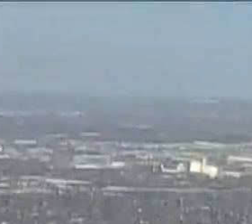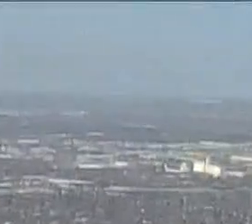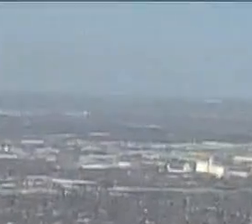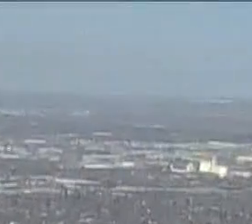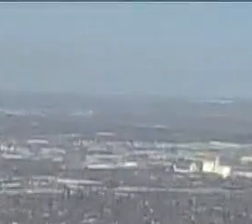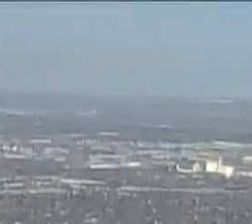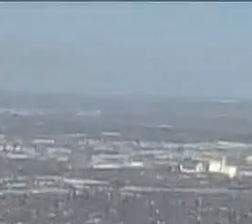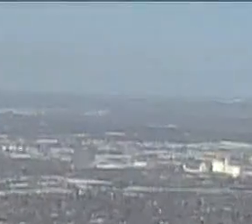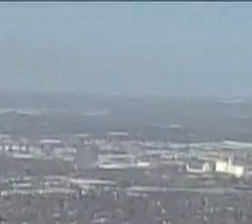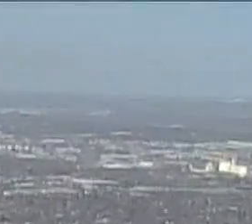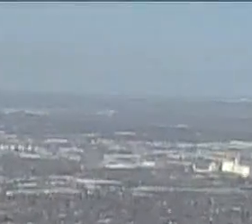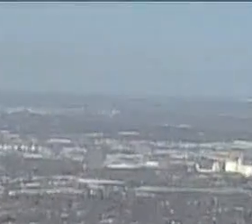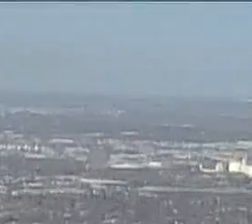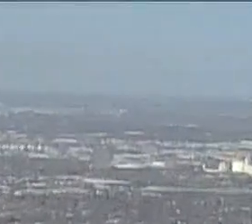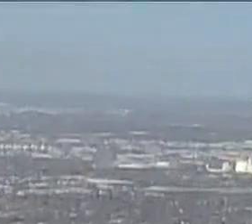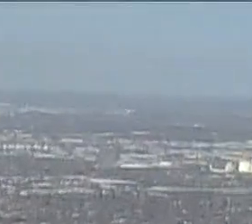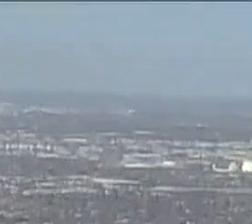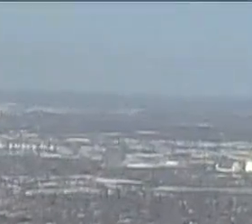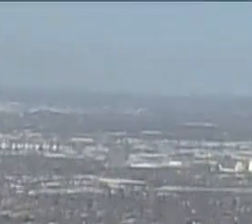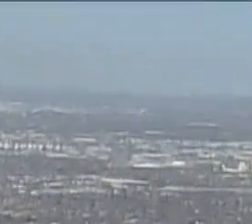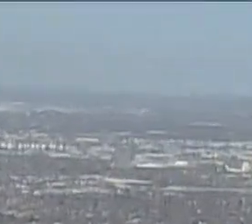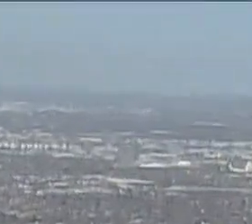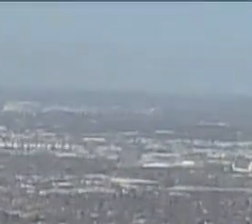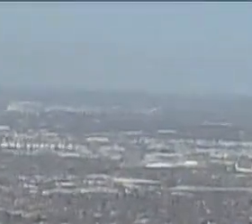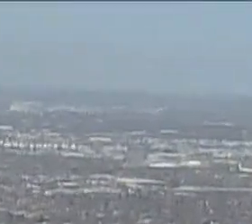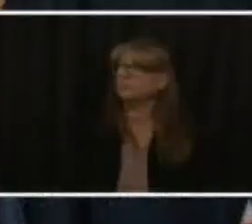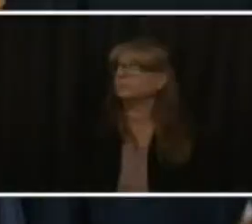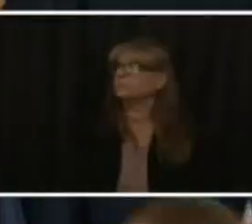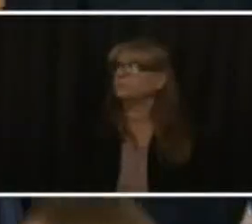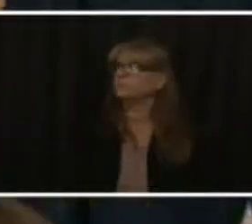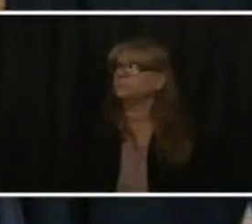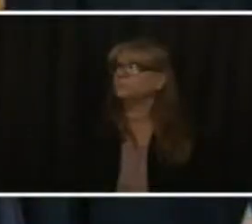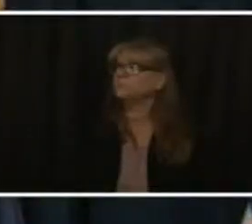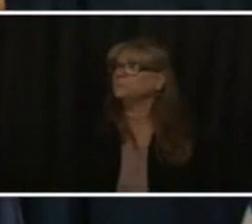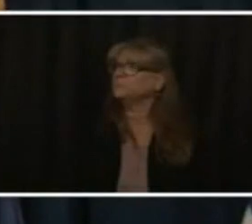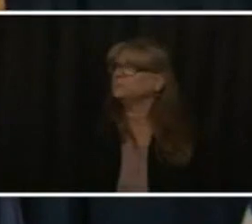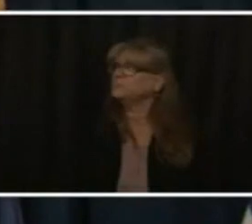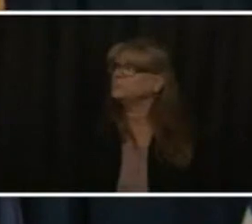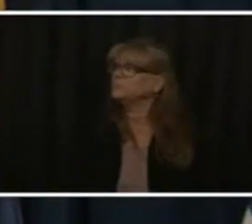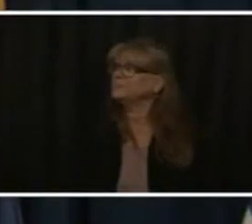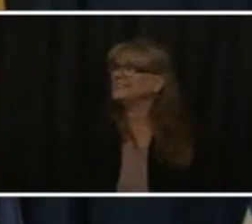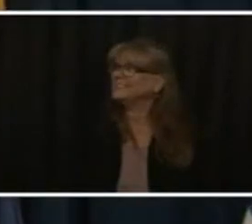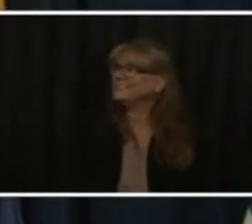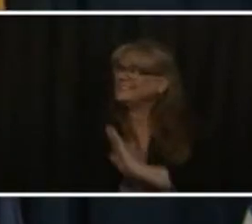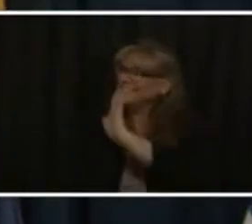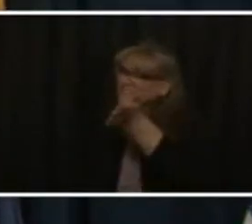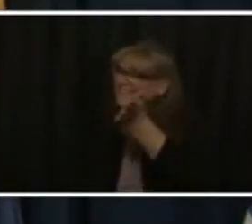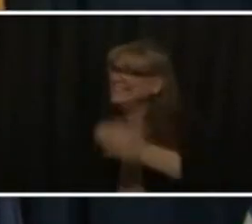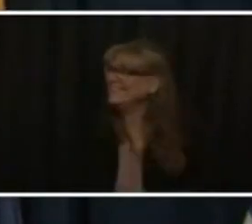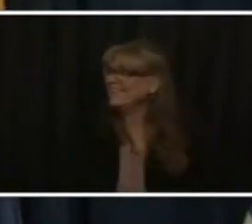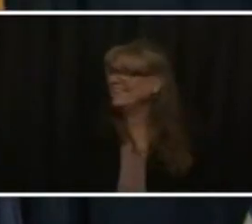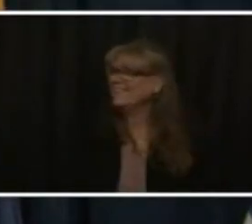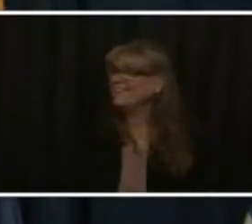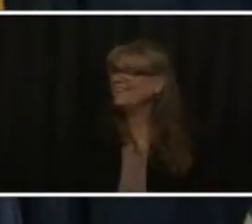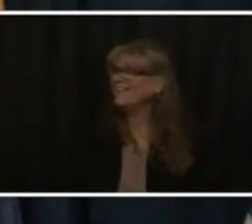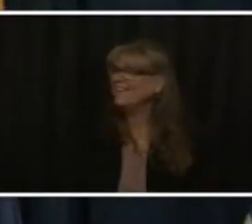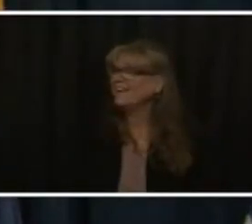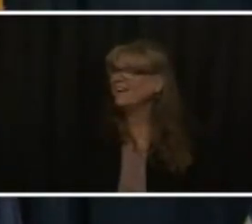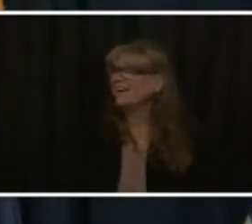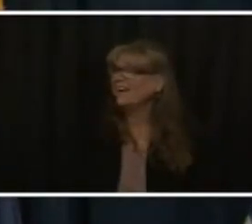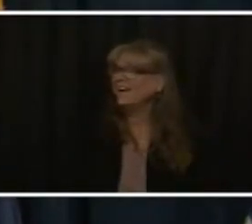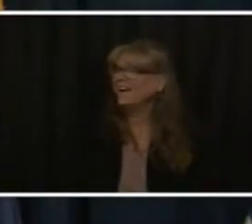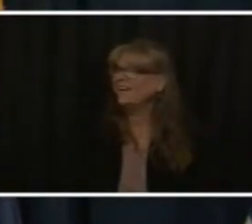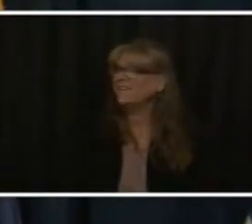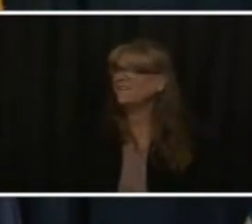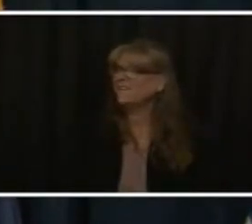Another milestone could soon be made with COVID-19 vaccinations. In a news conference on Tuesday, Governor Jared Polis shared new information about